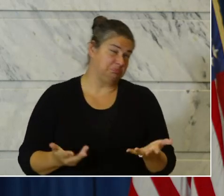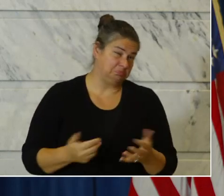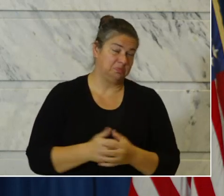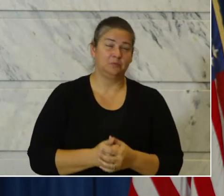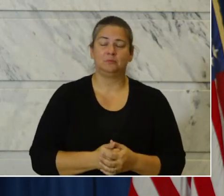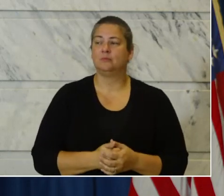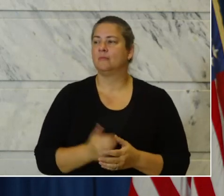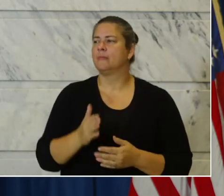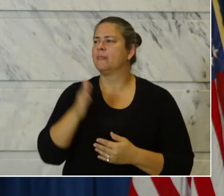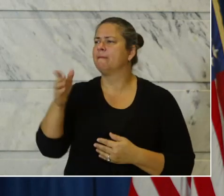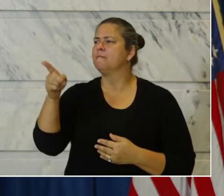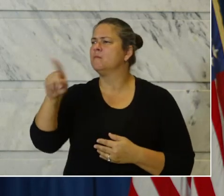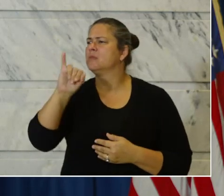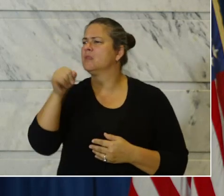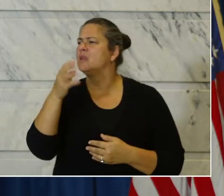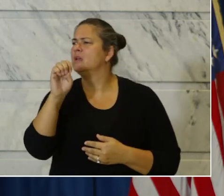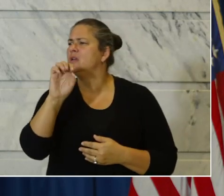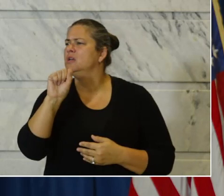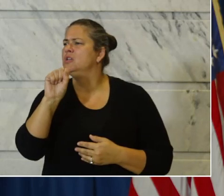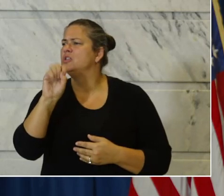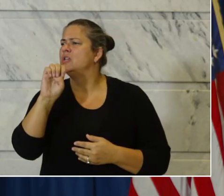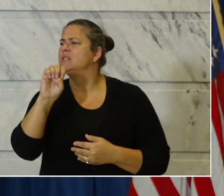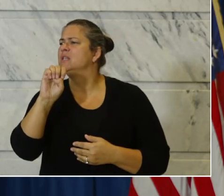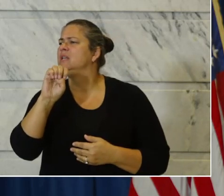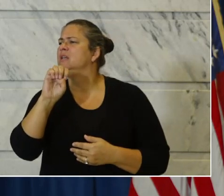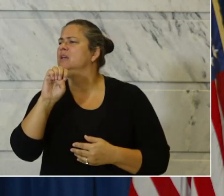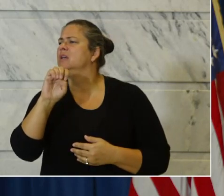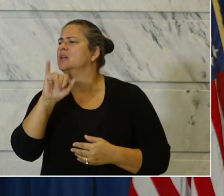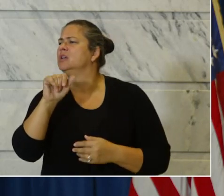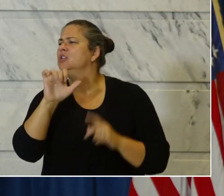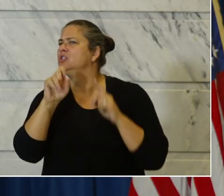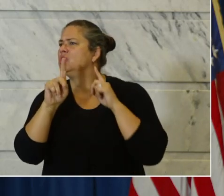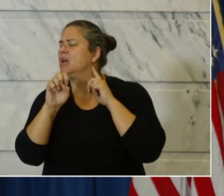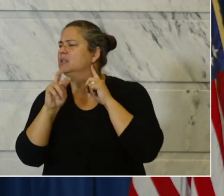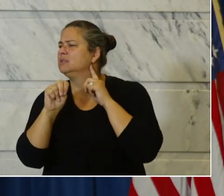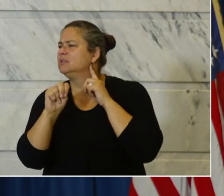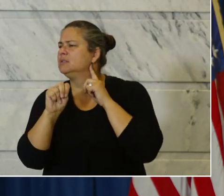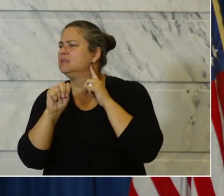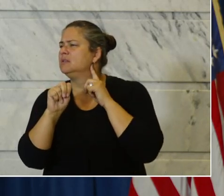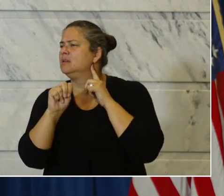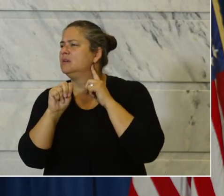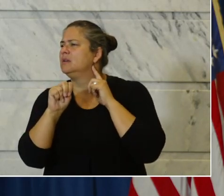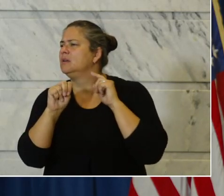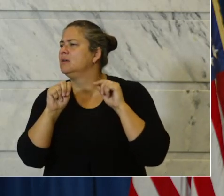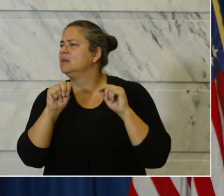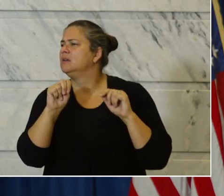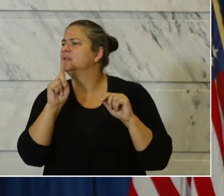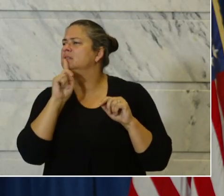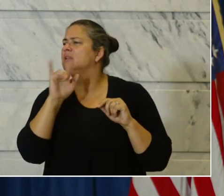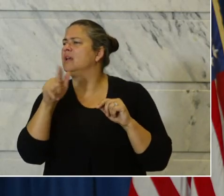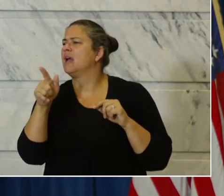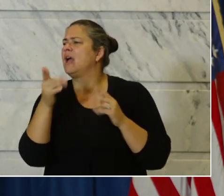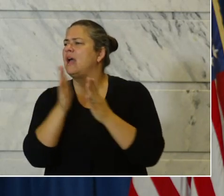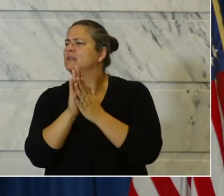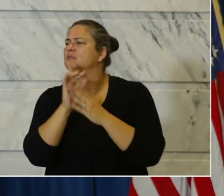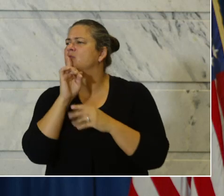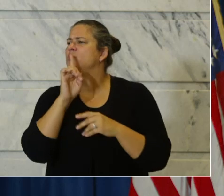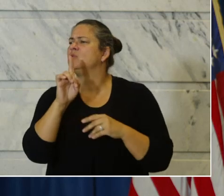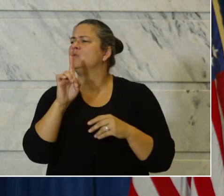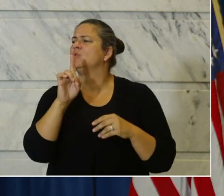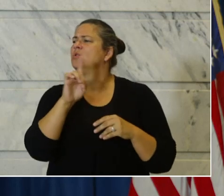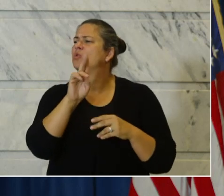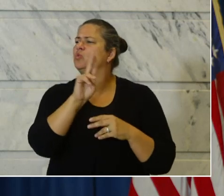Jesse Jackson just called for athletes to boycott the University of Kentucky and the University of Louisville and other